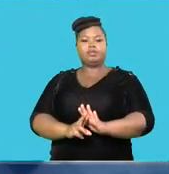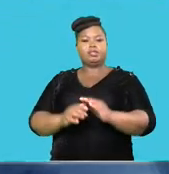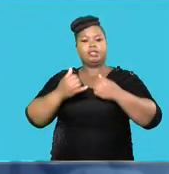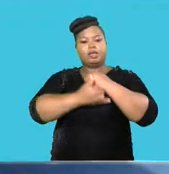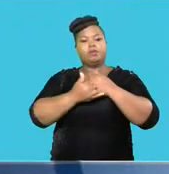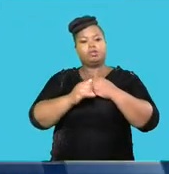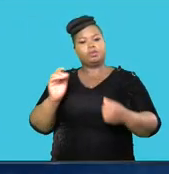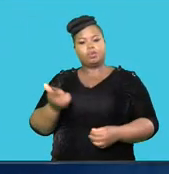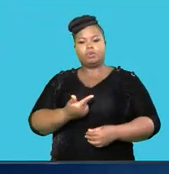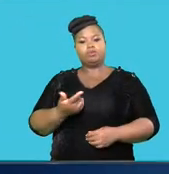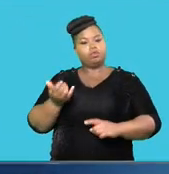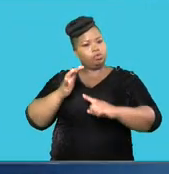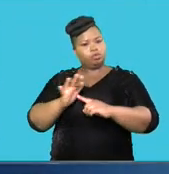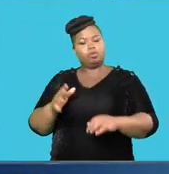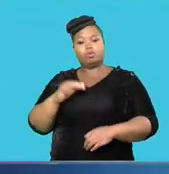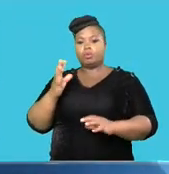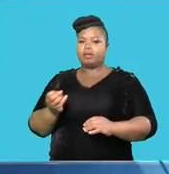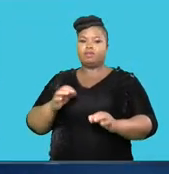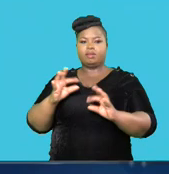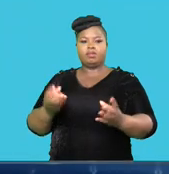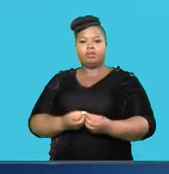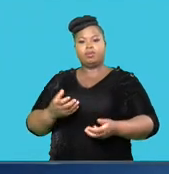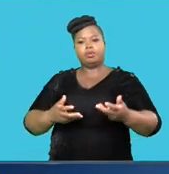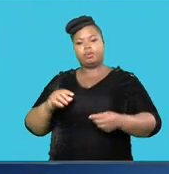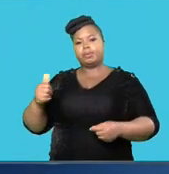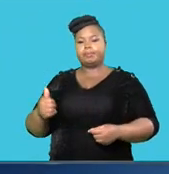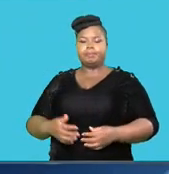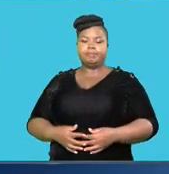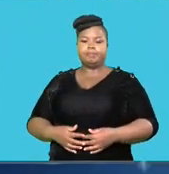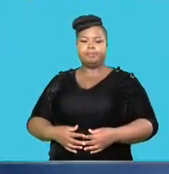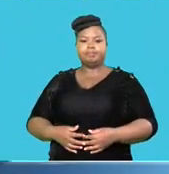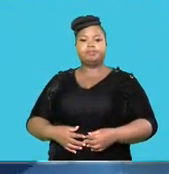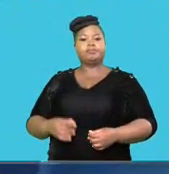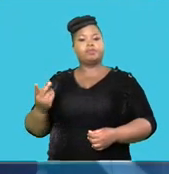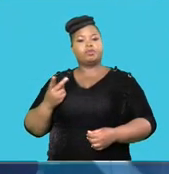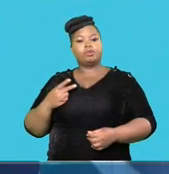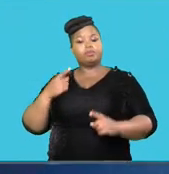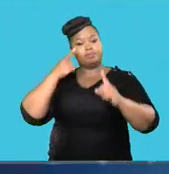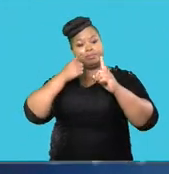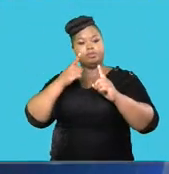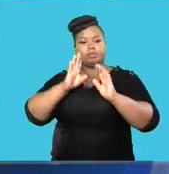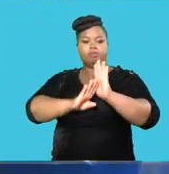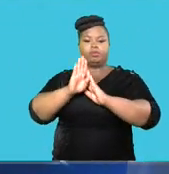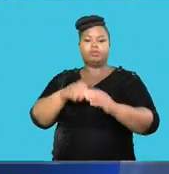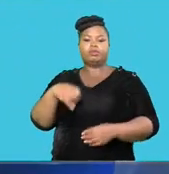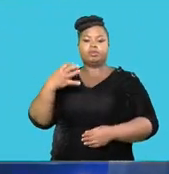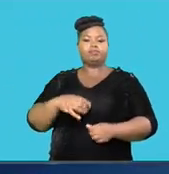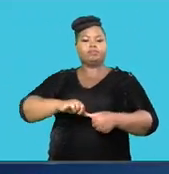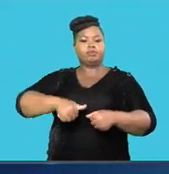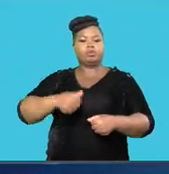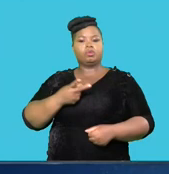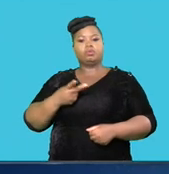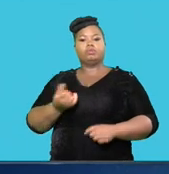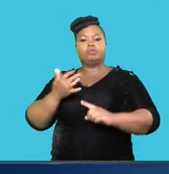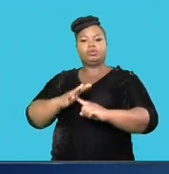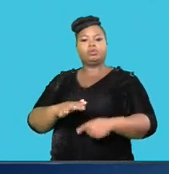country as a whole and show that we have what it takes compared to everybody else. The Tigers' desire to improve even more in the forthcoming season is shown